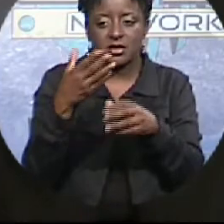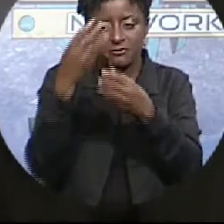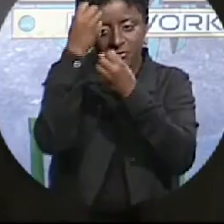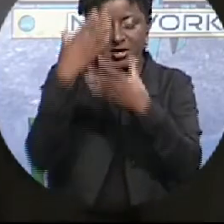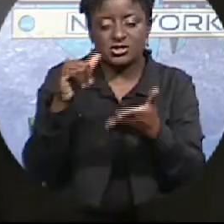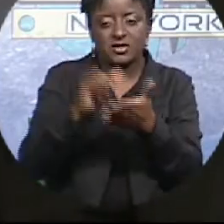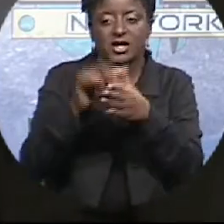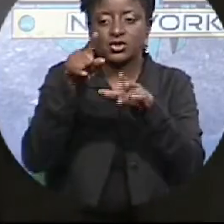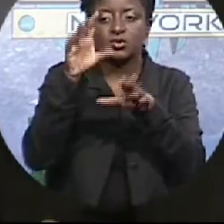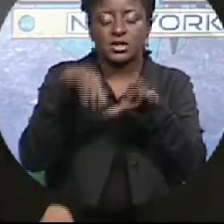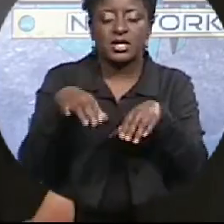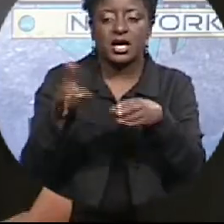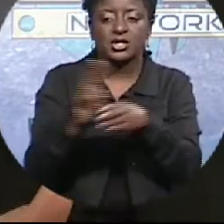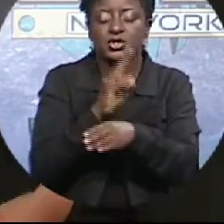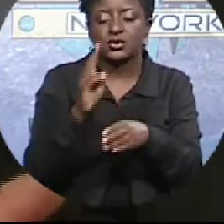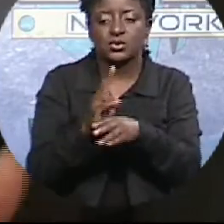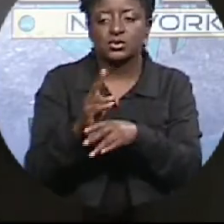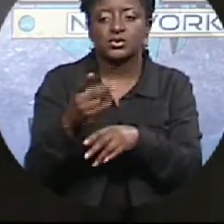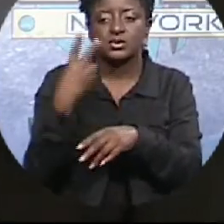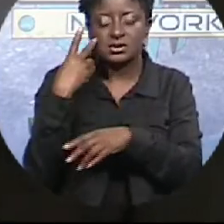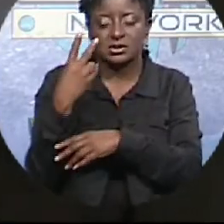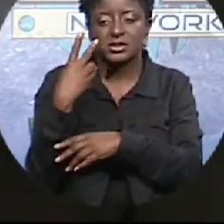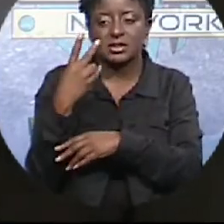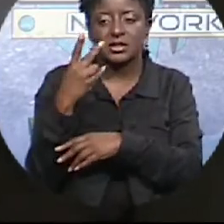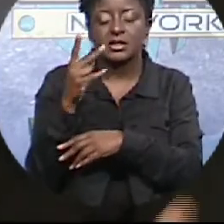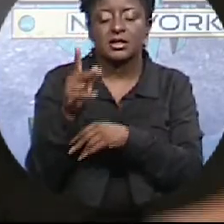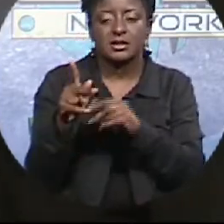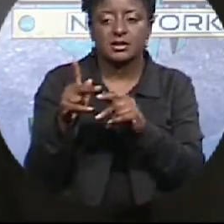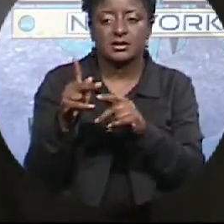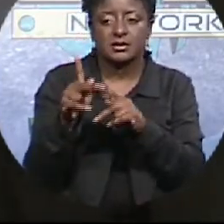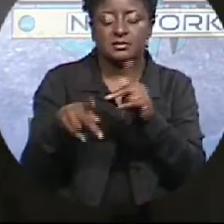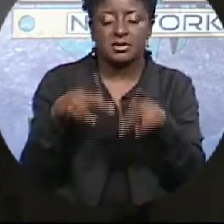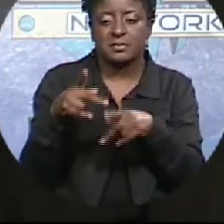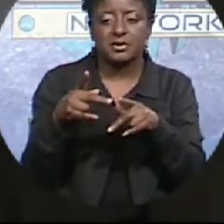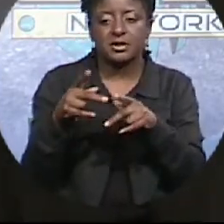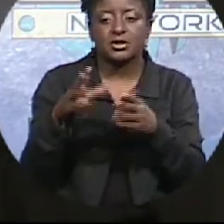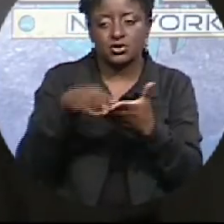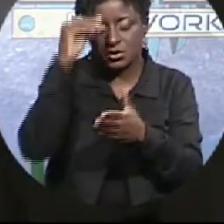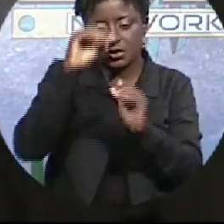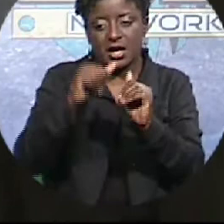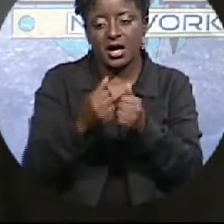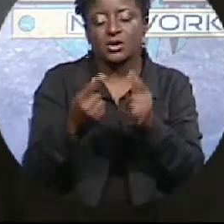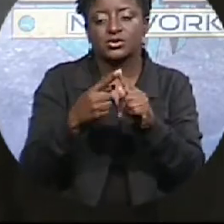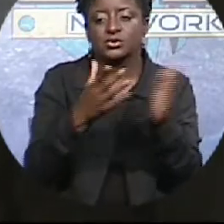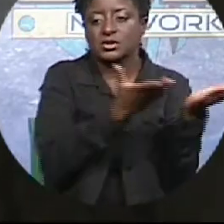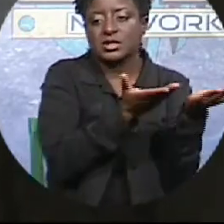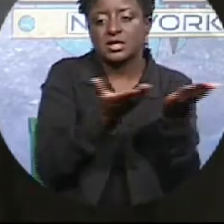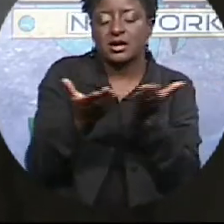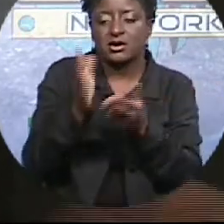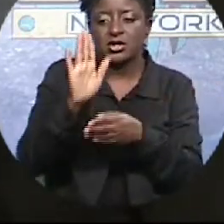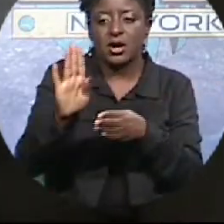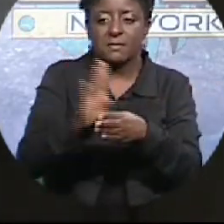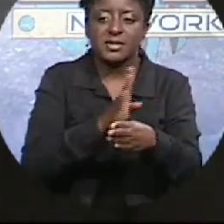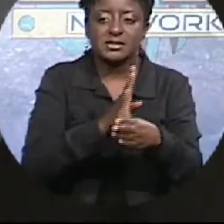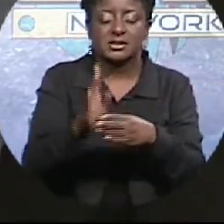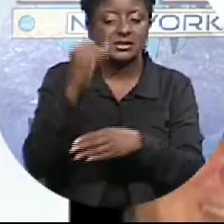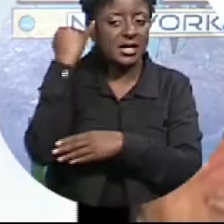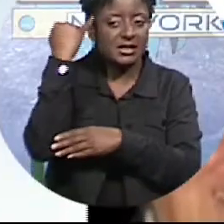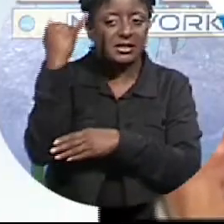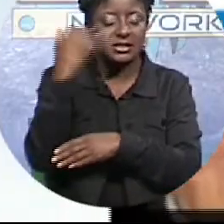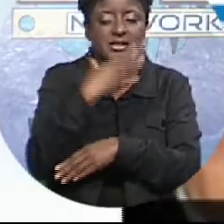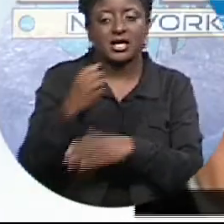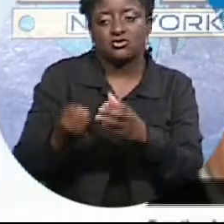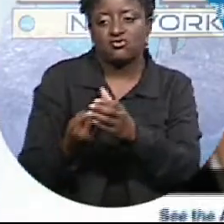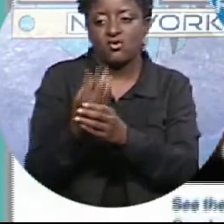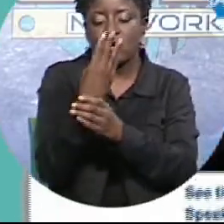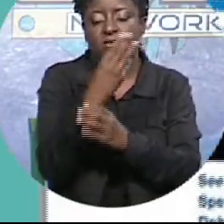excitement of how to be able to take your investments, take your business ideas, and grow them.